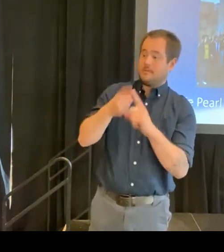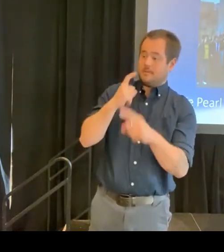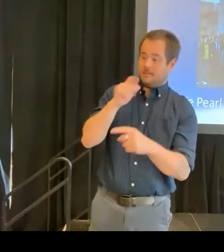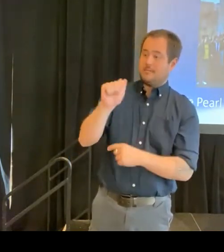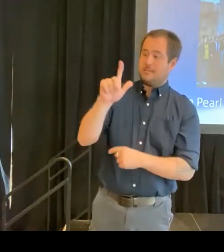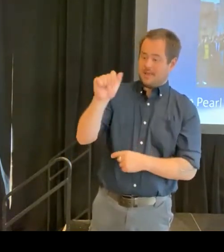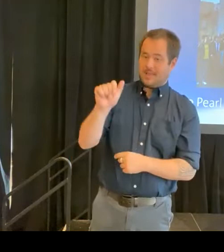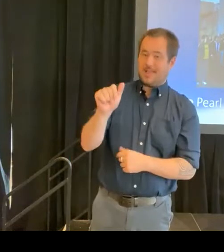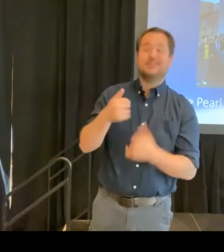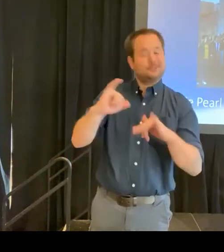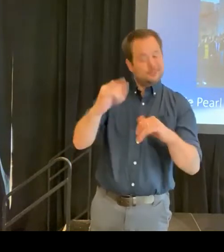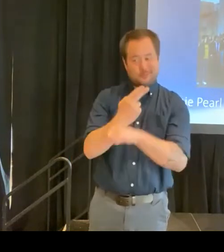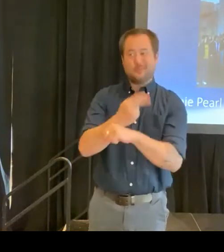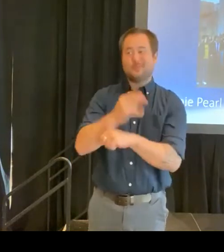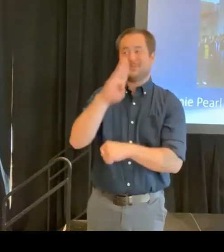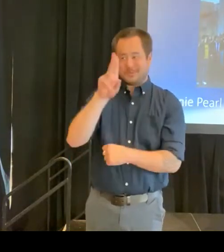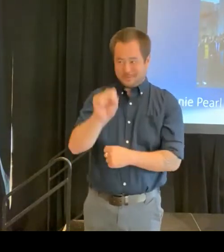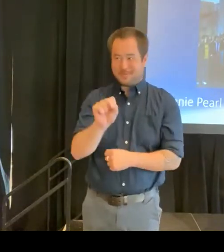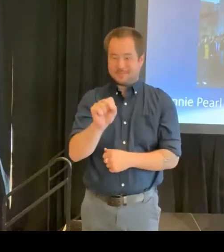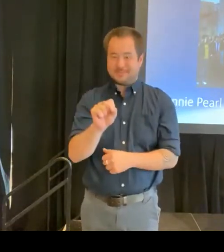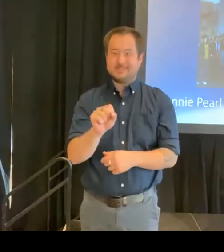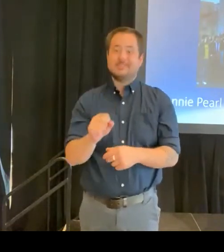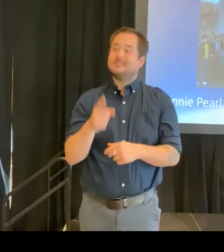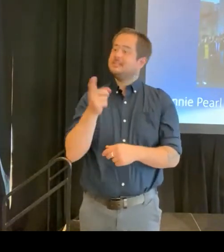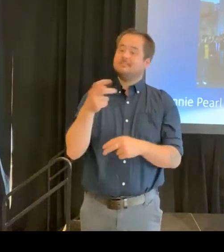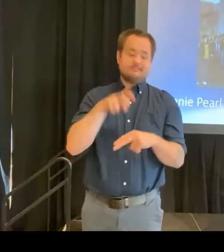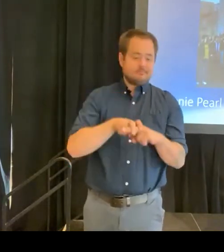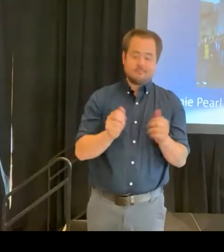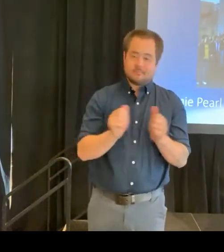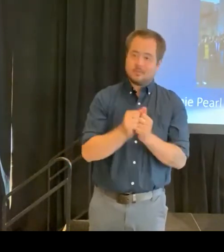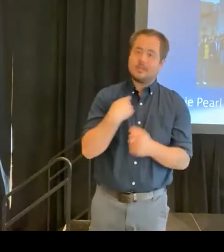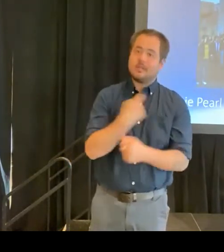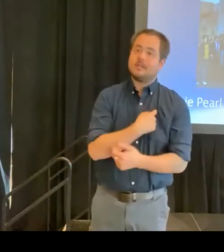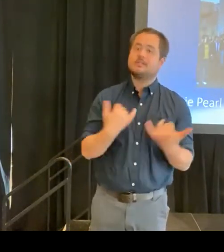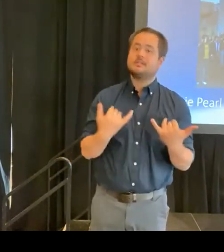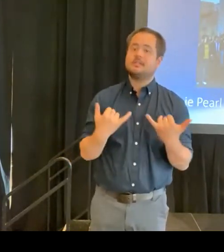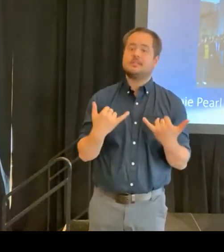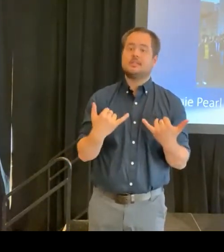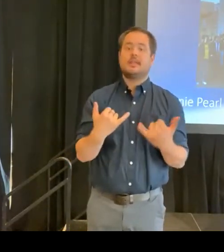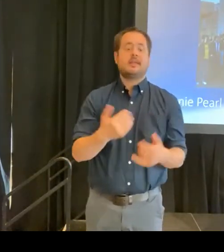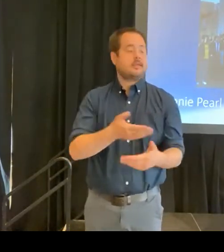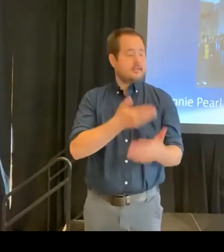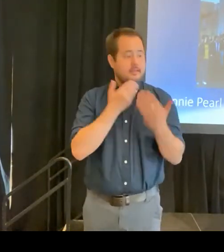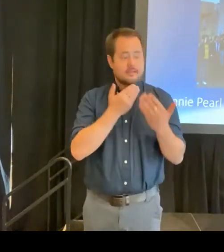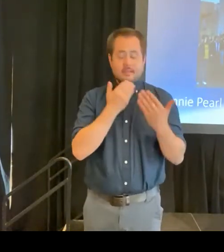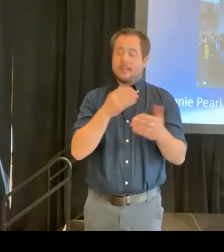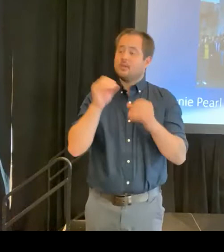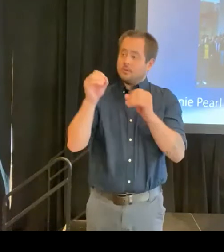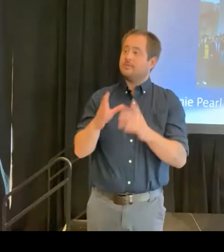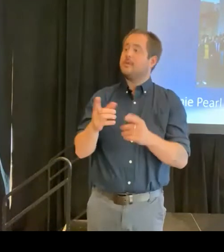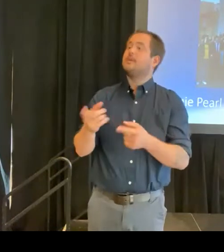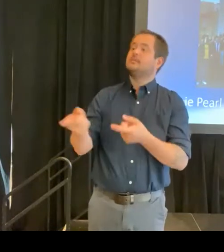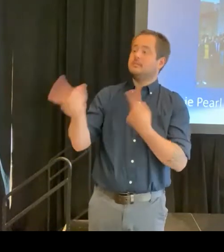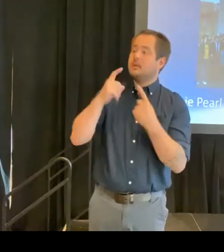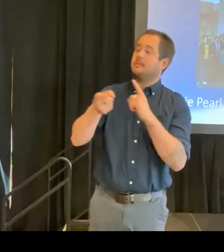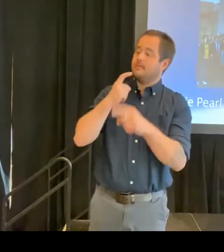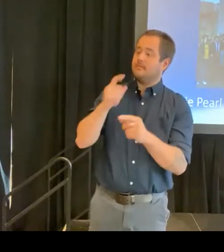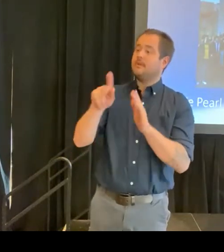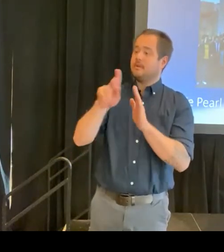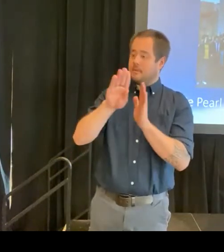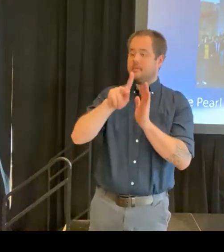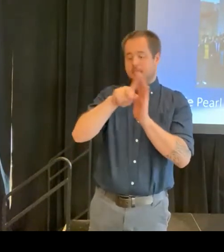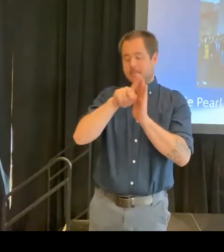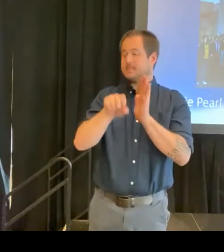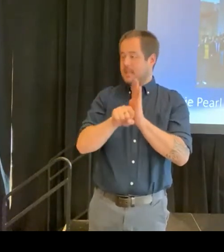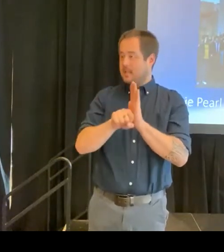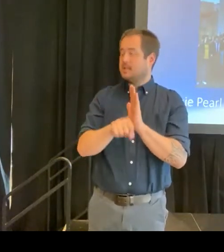bus, to sit with us today. Well, thank Professor Ray Boston coming all the way from Penn State.